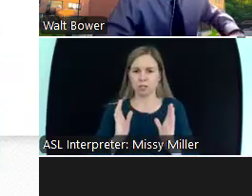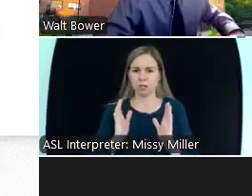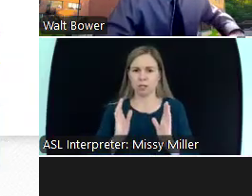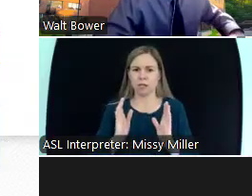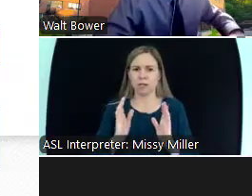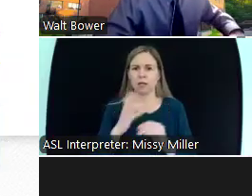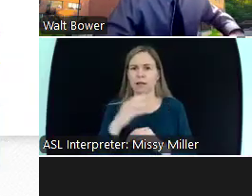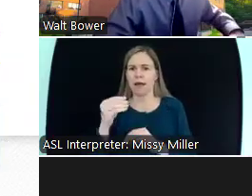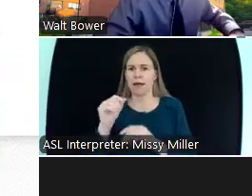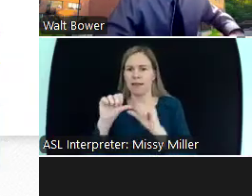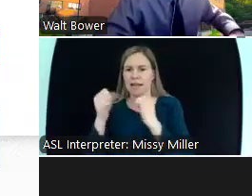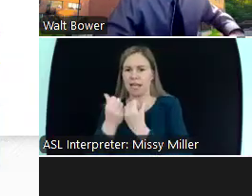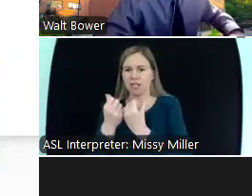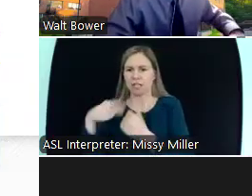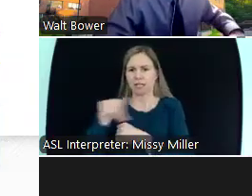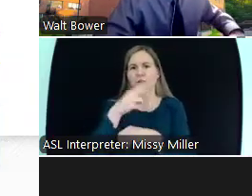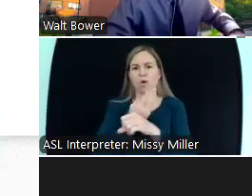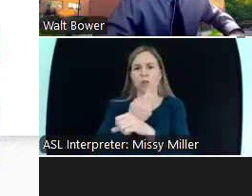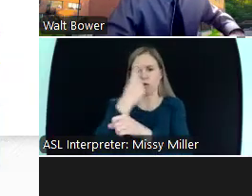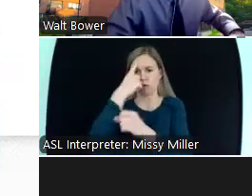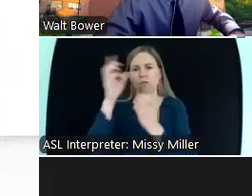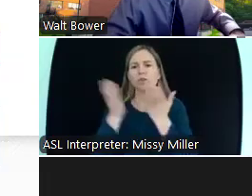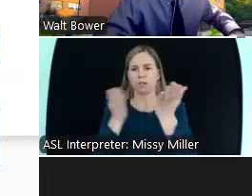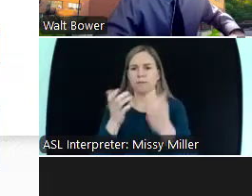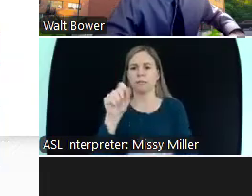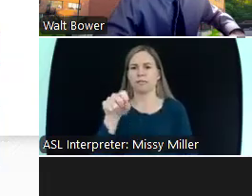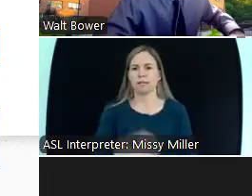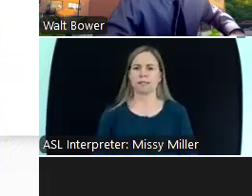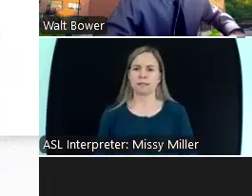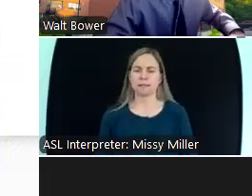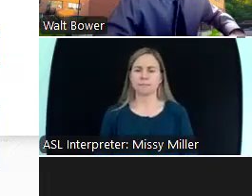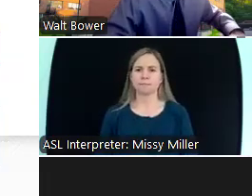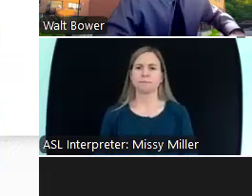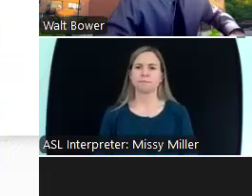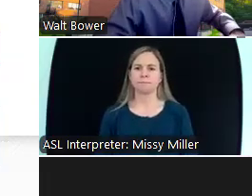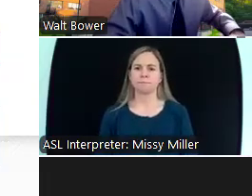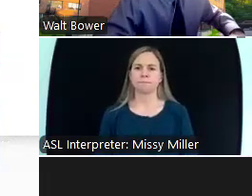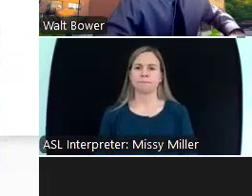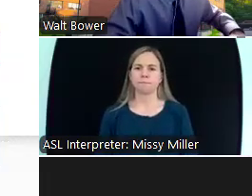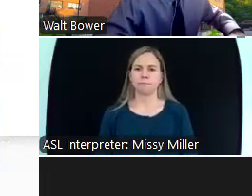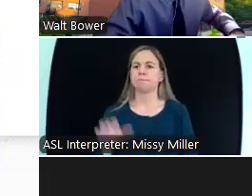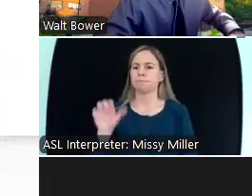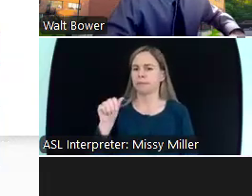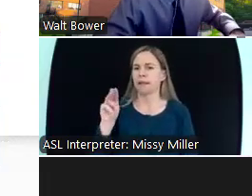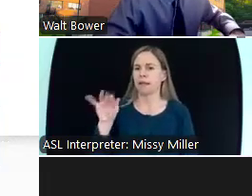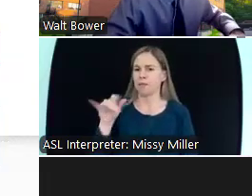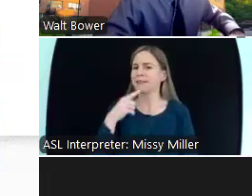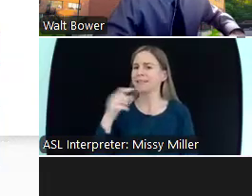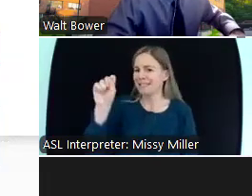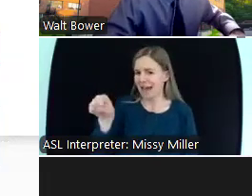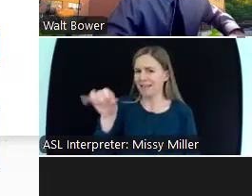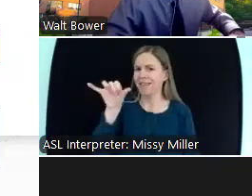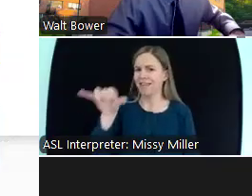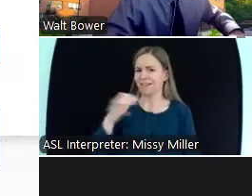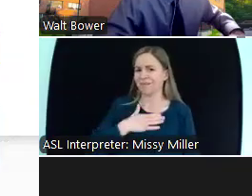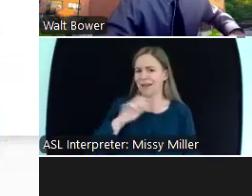the agencies that you are using for services. And the participant, Amy, says, yes, that is the gist of my